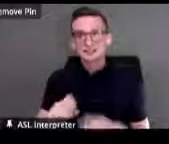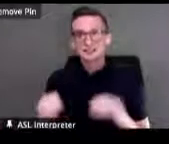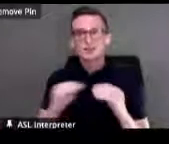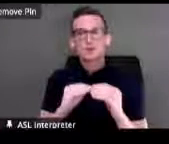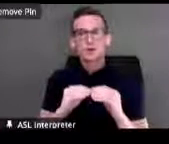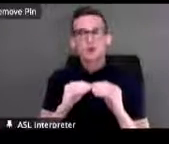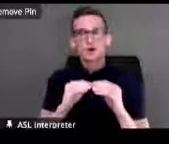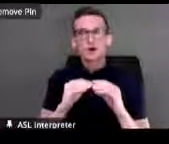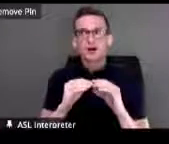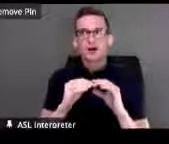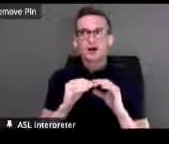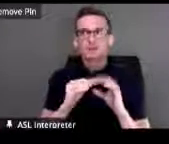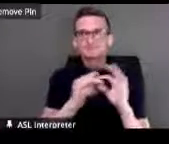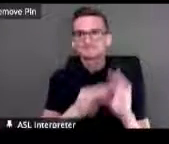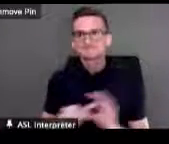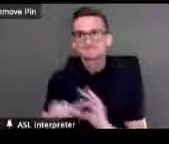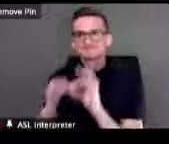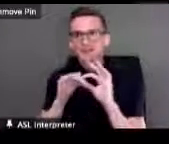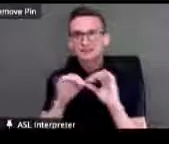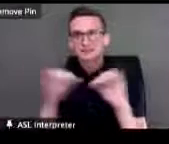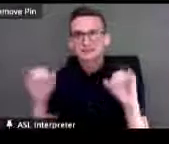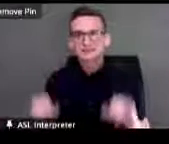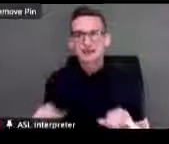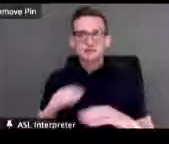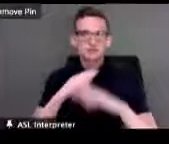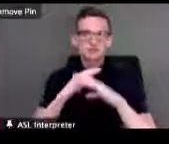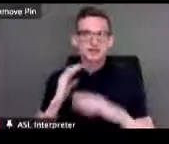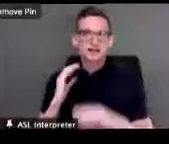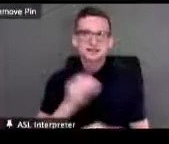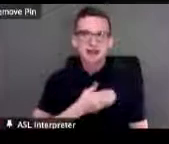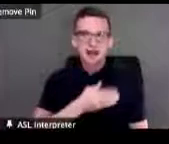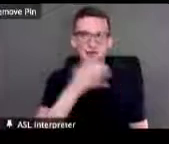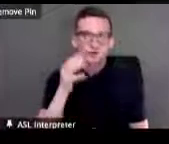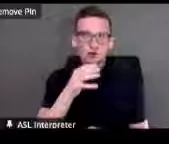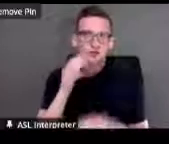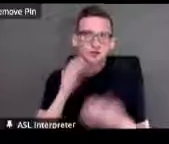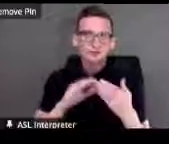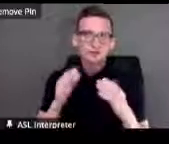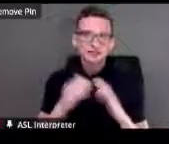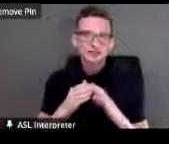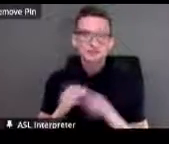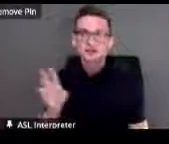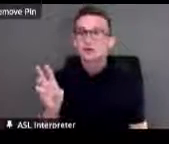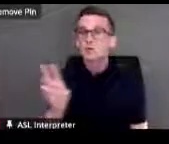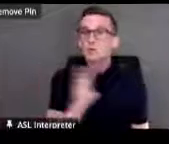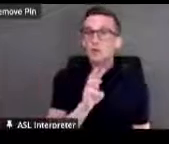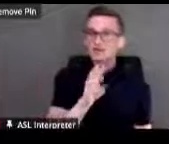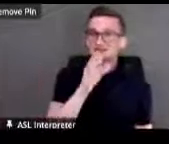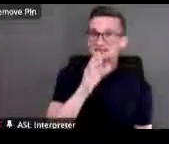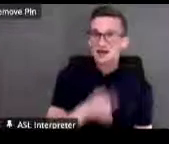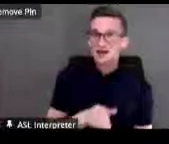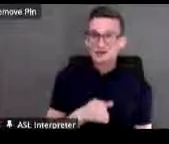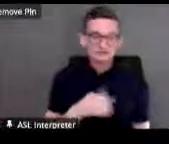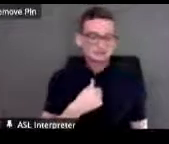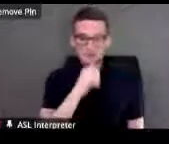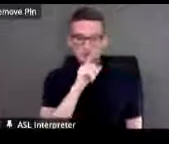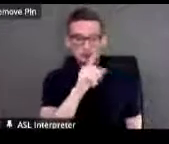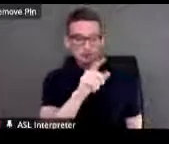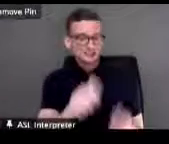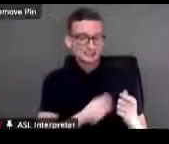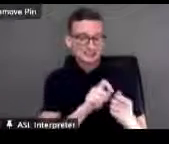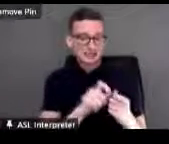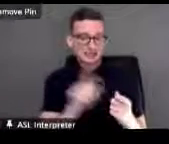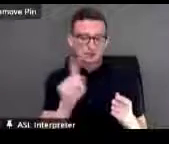that's going to protect our rural communities. And on the west side, I don't know exactly where folks travel, but